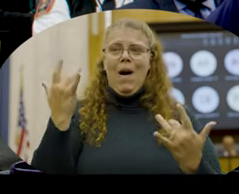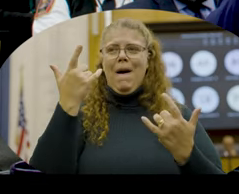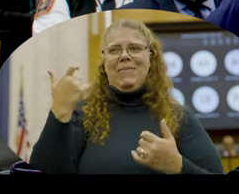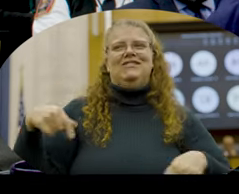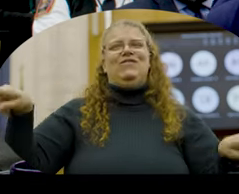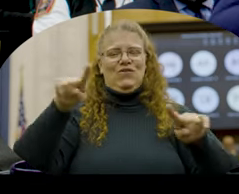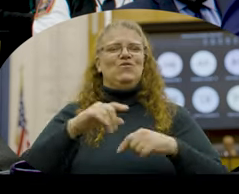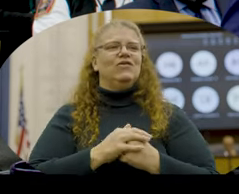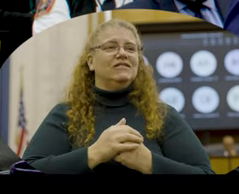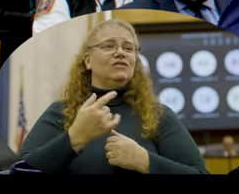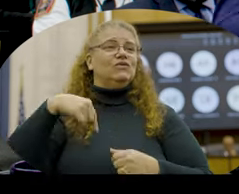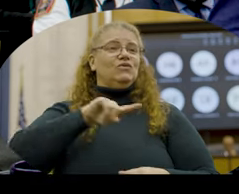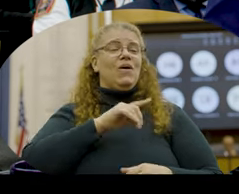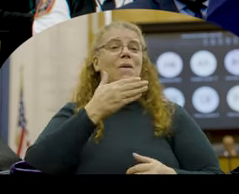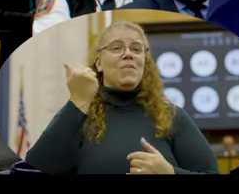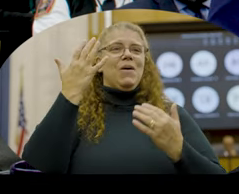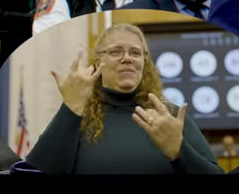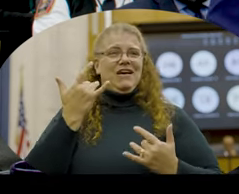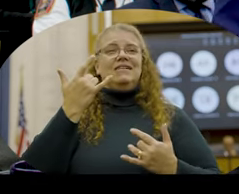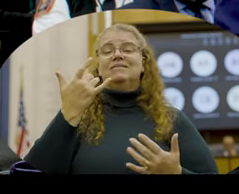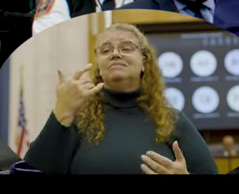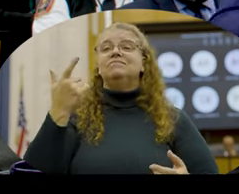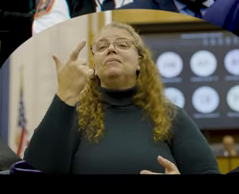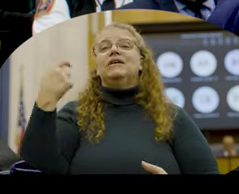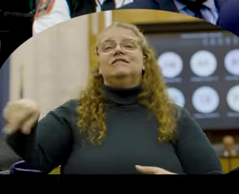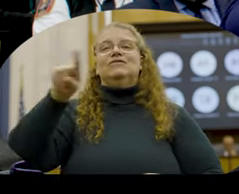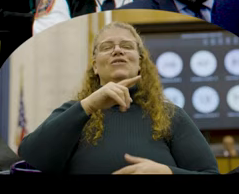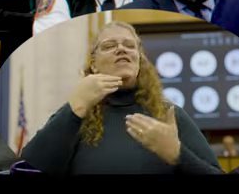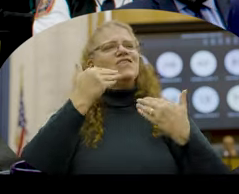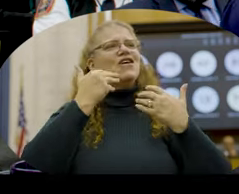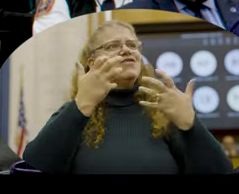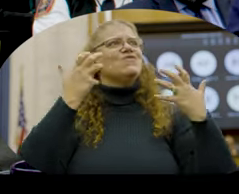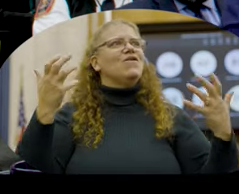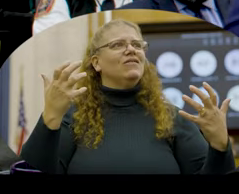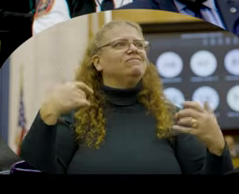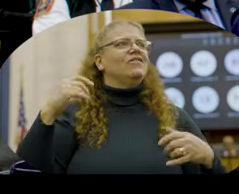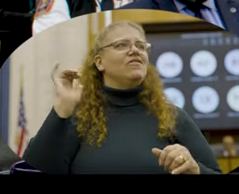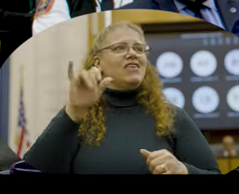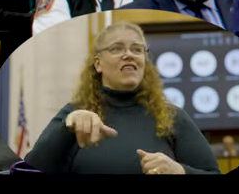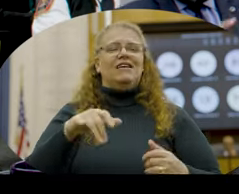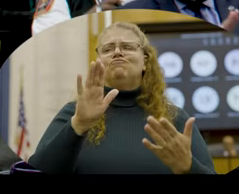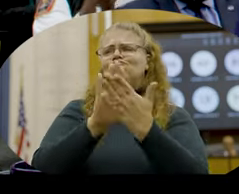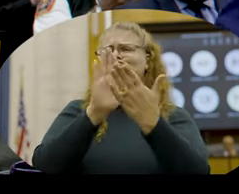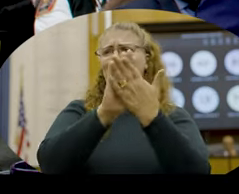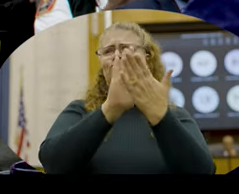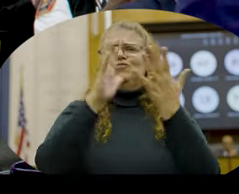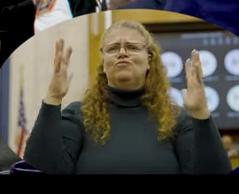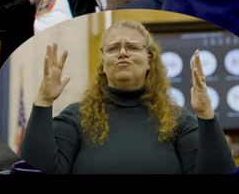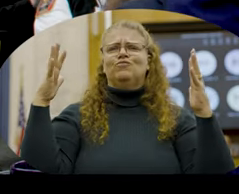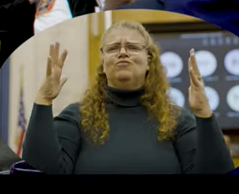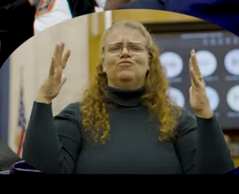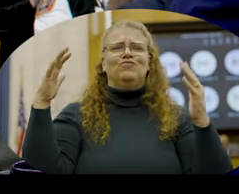you. We are better because of you. And I want to thank you all for this at this time. Let's give them a round of applause if we could.